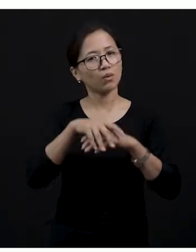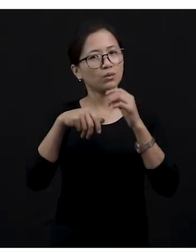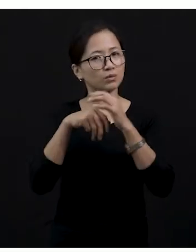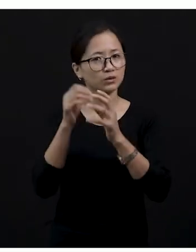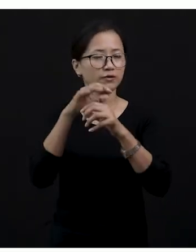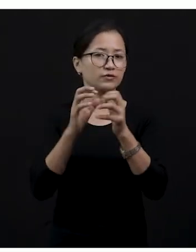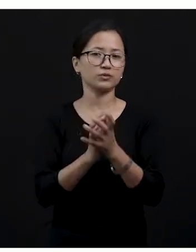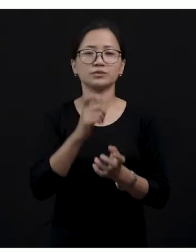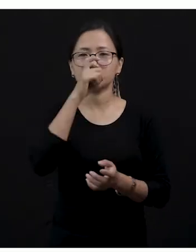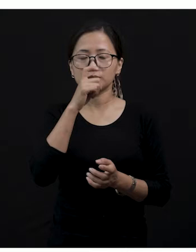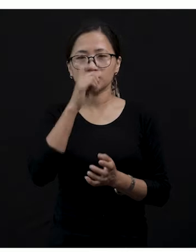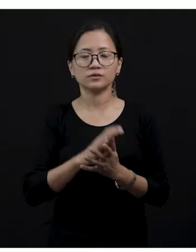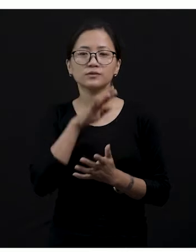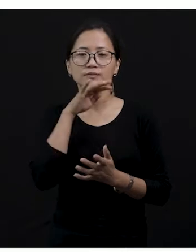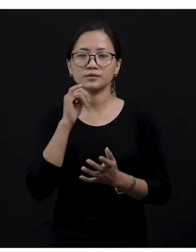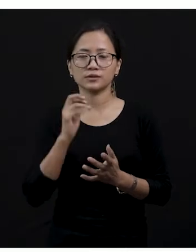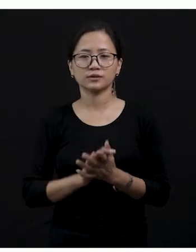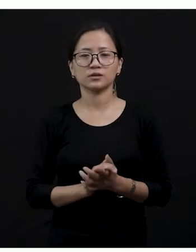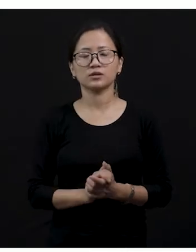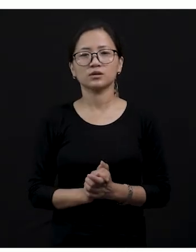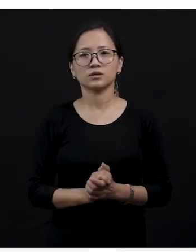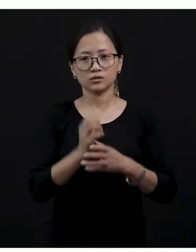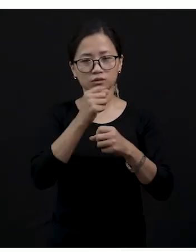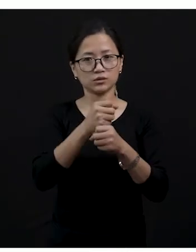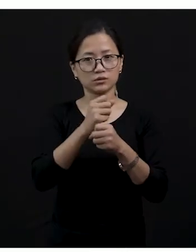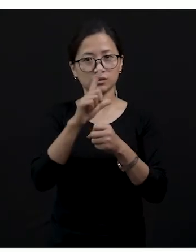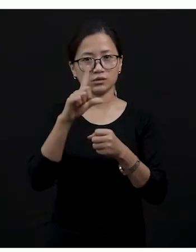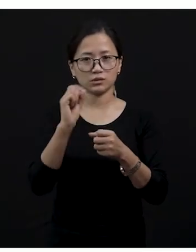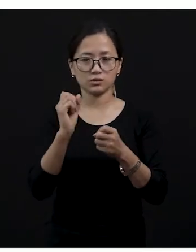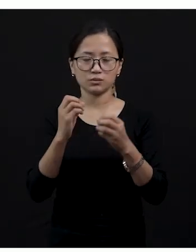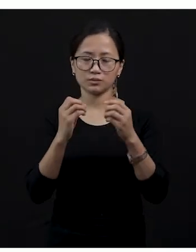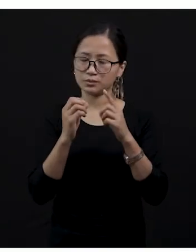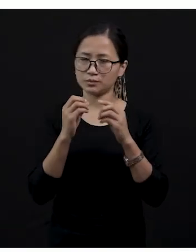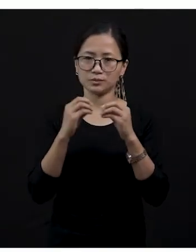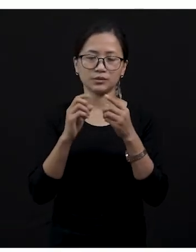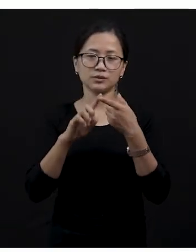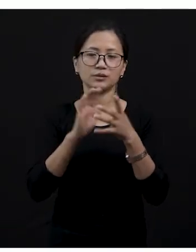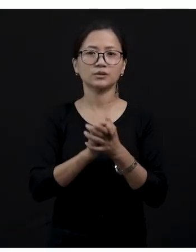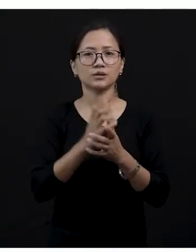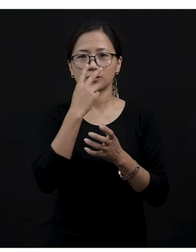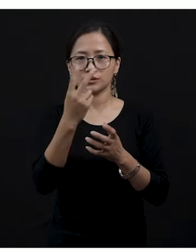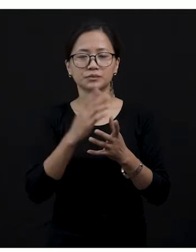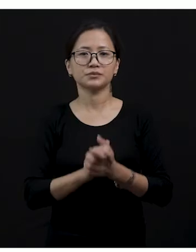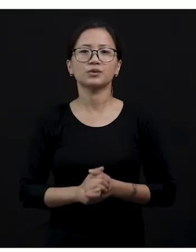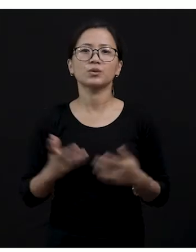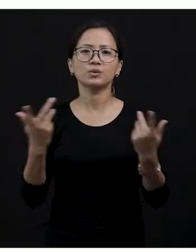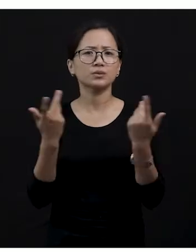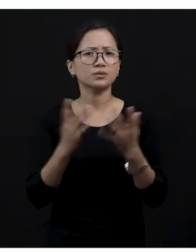is blue in color. Even the globe, no? It is blue in color. So what is this blue